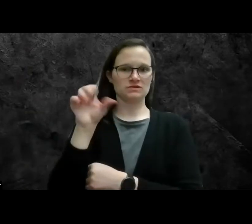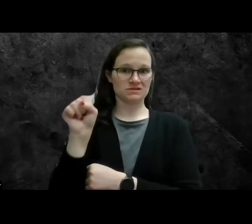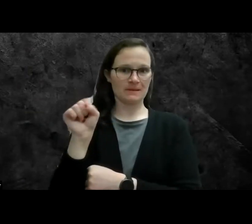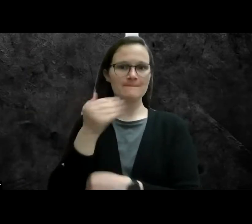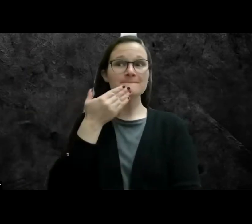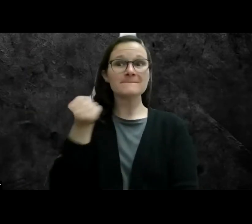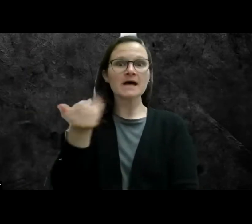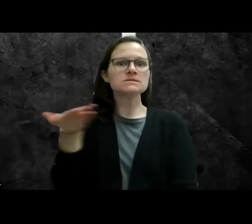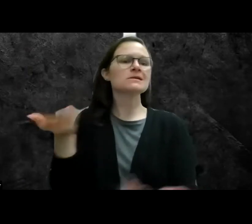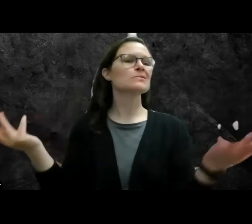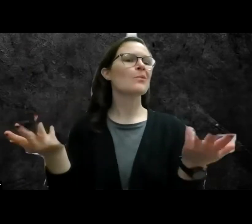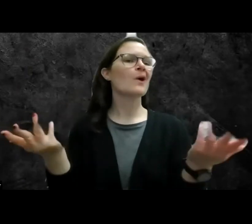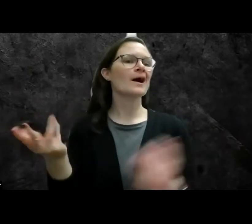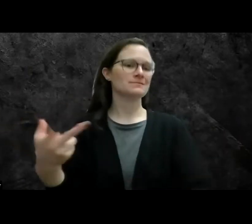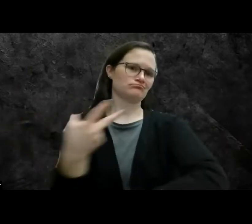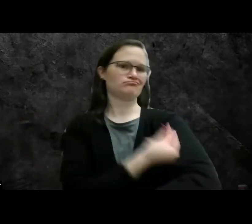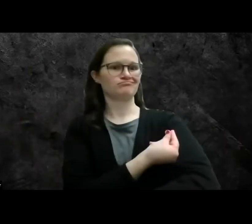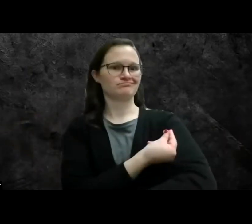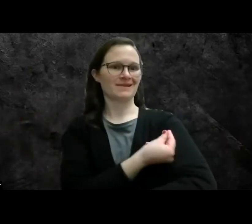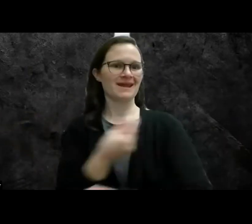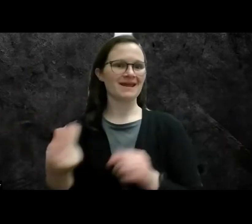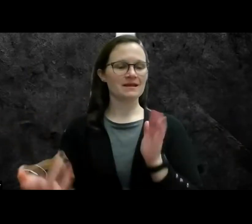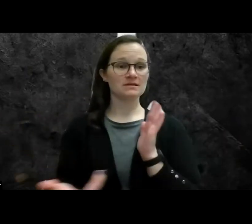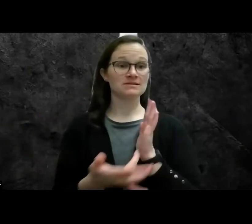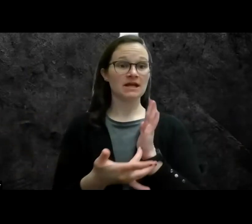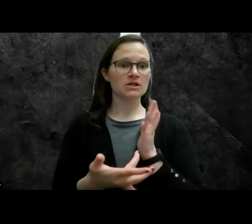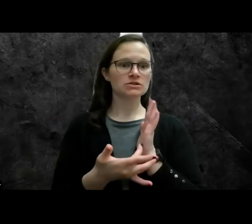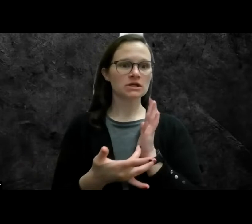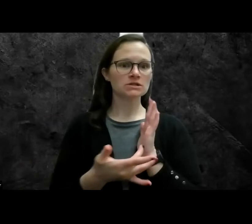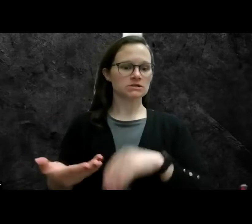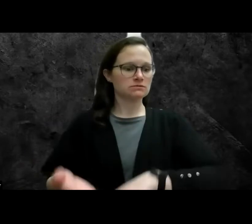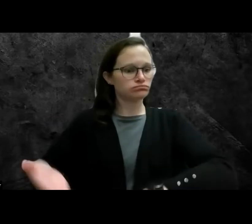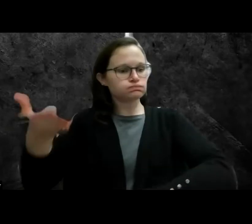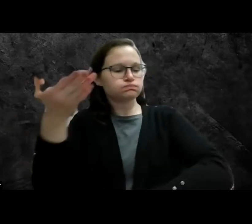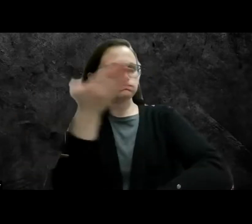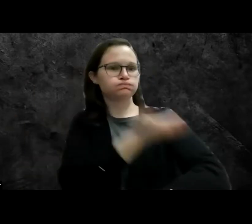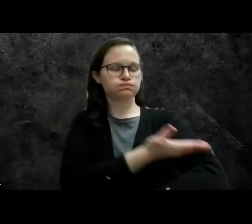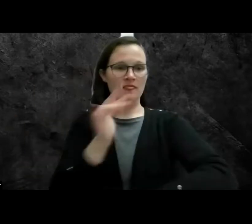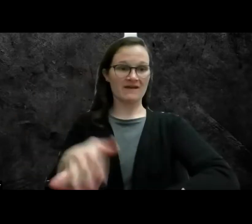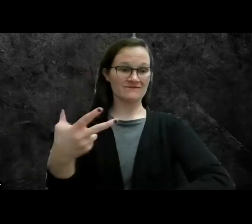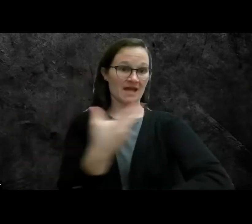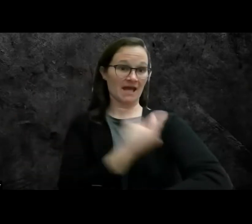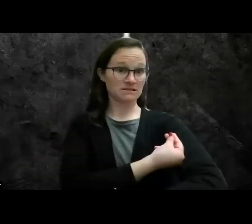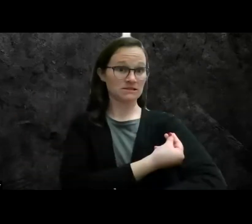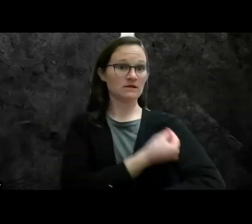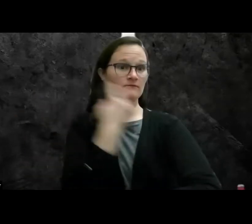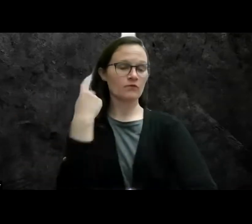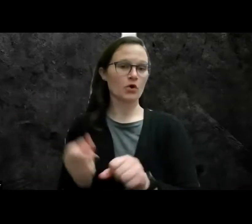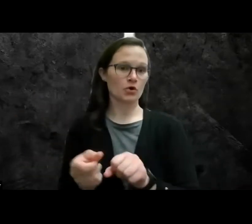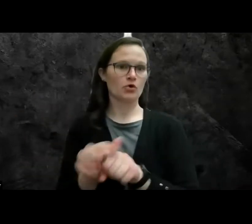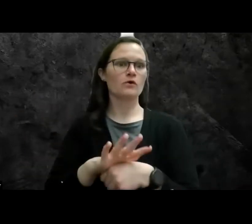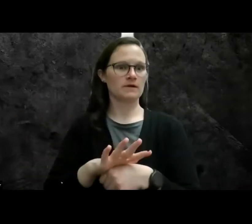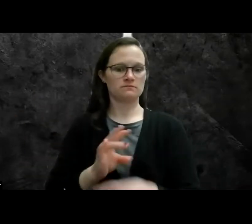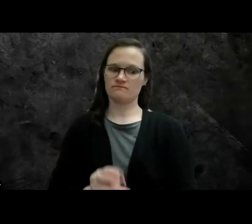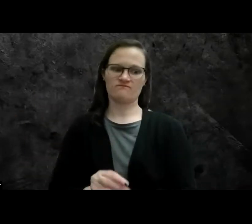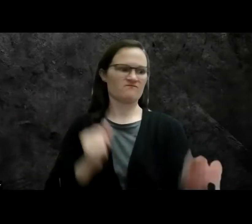blessed to have had the technology and the ability to go ahead and develop those vaccines in record time.